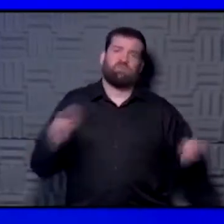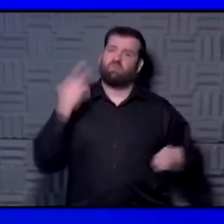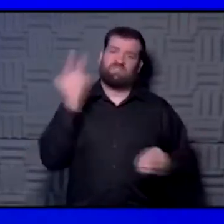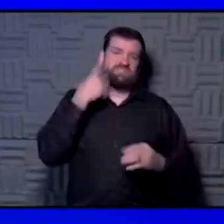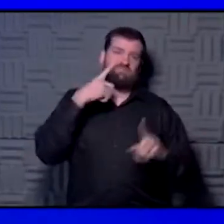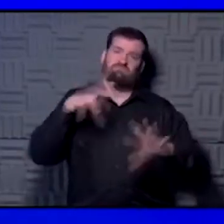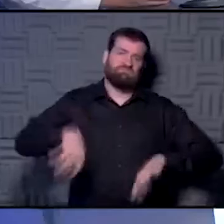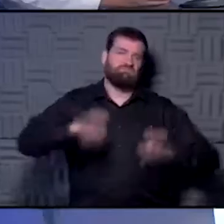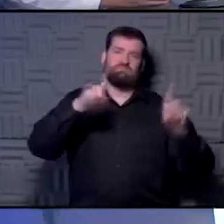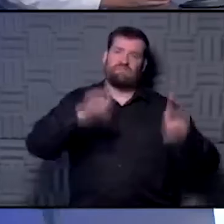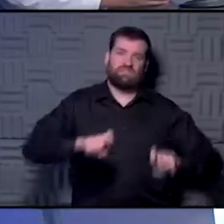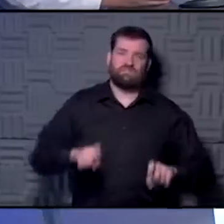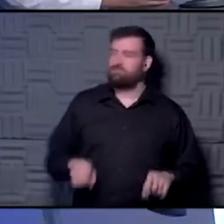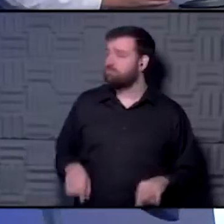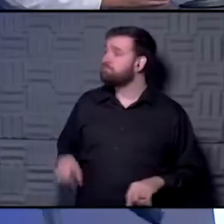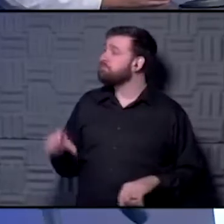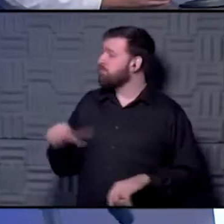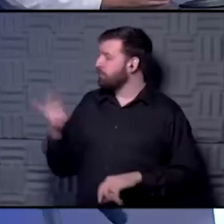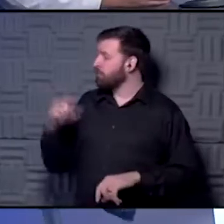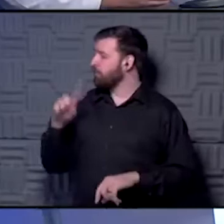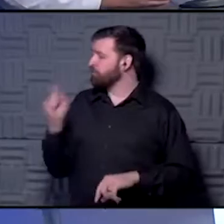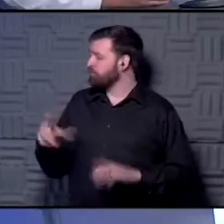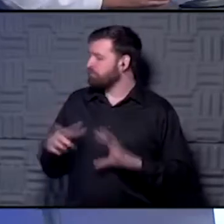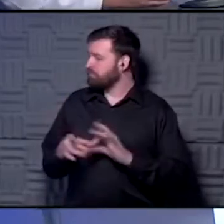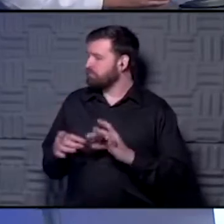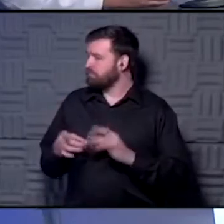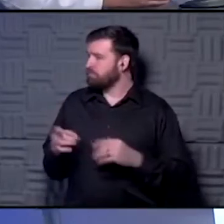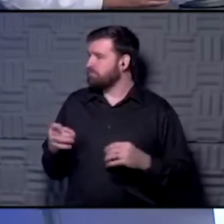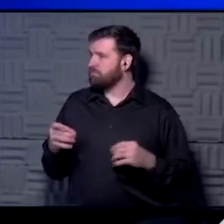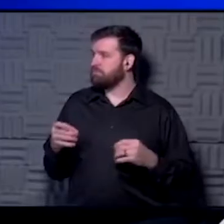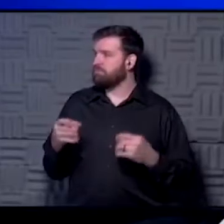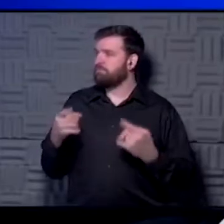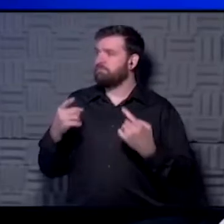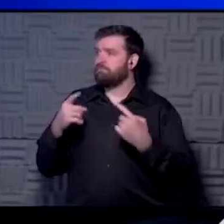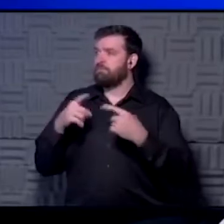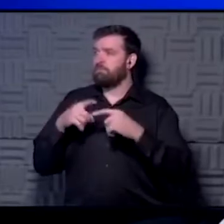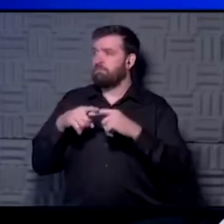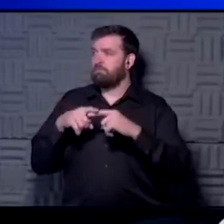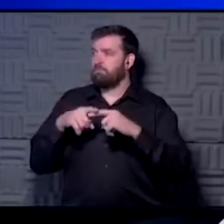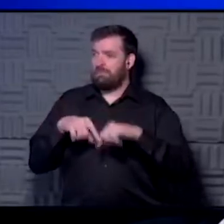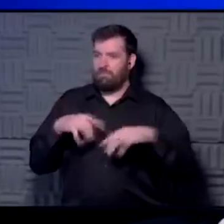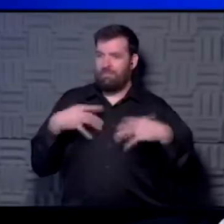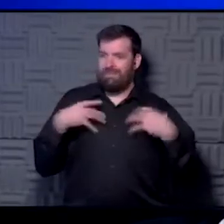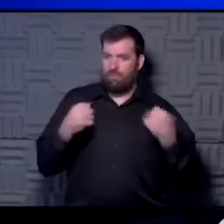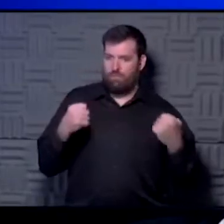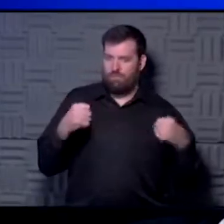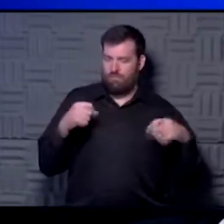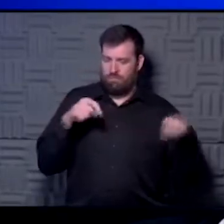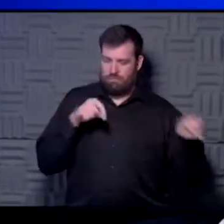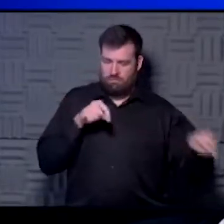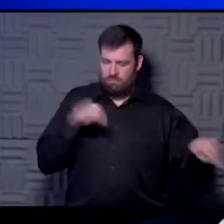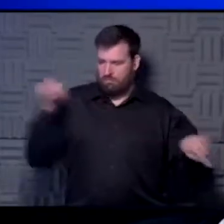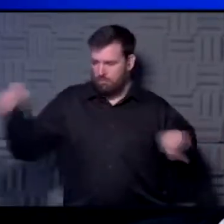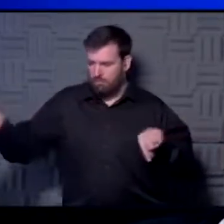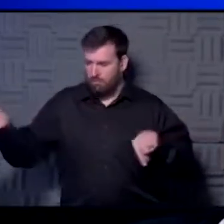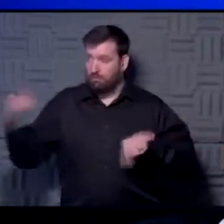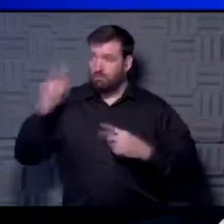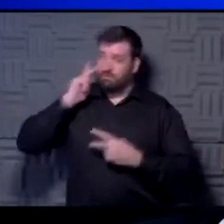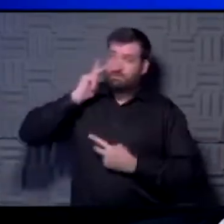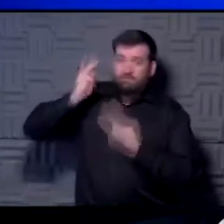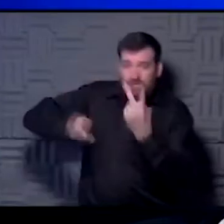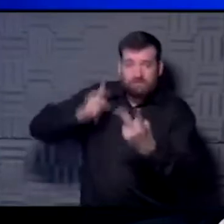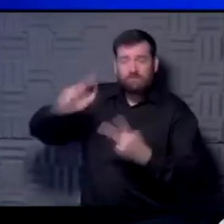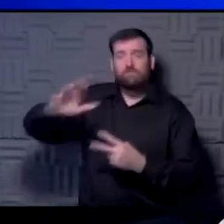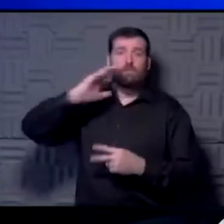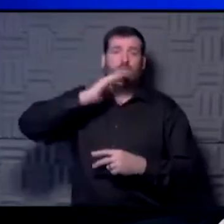get a test. I think the other question I would just say is that a lot of it will depend on the health of the populations that you're moving into and out of. Because if you're going to go visit your